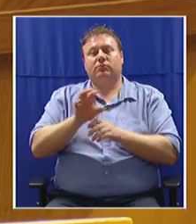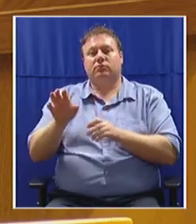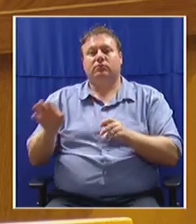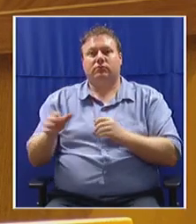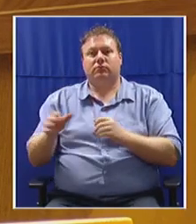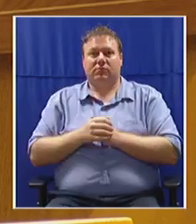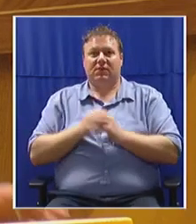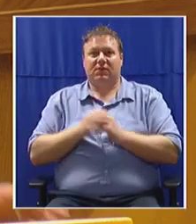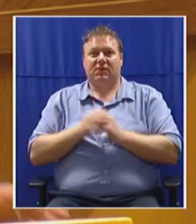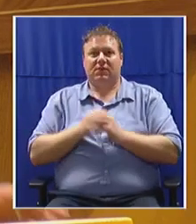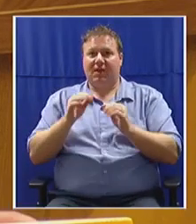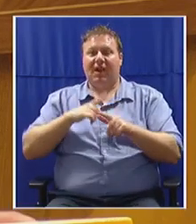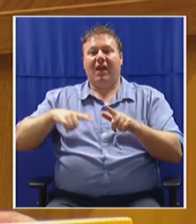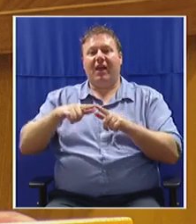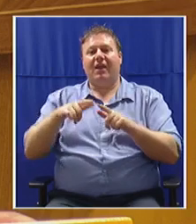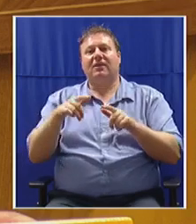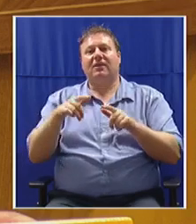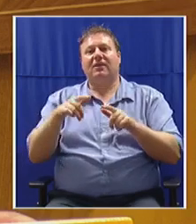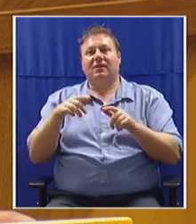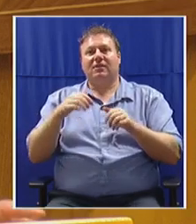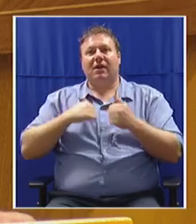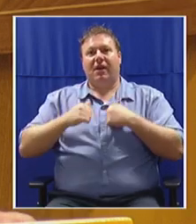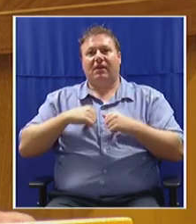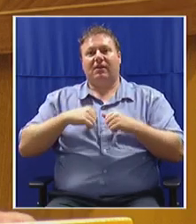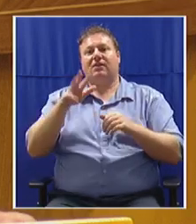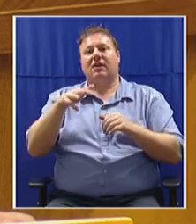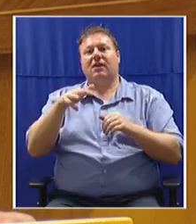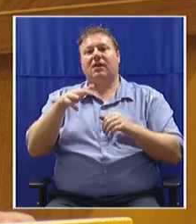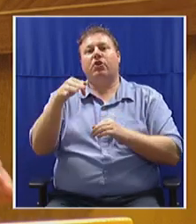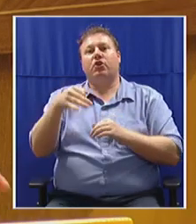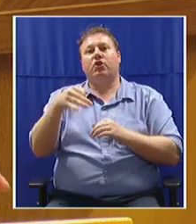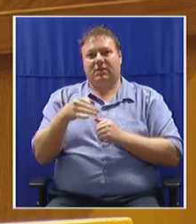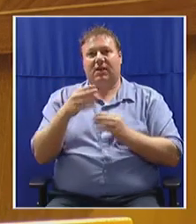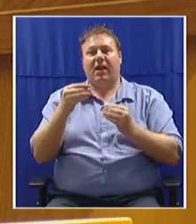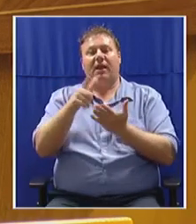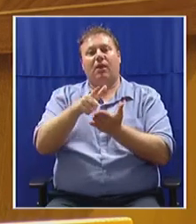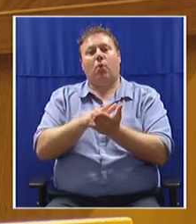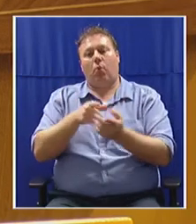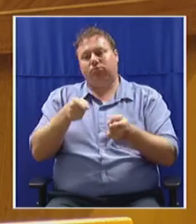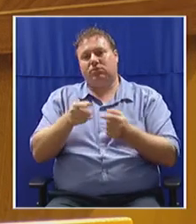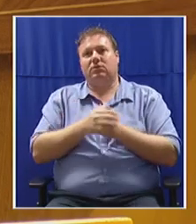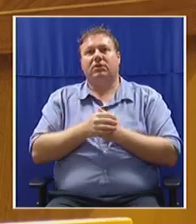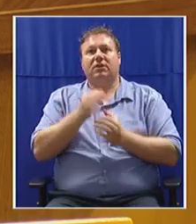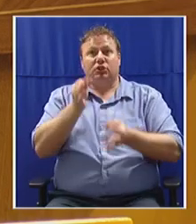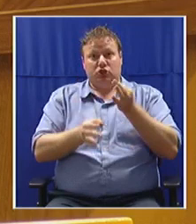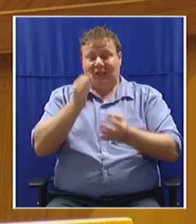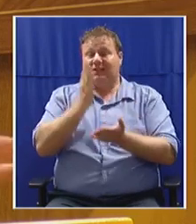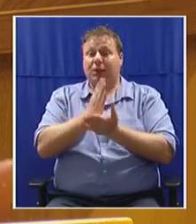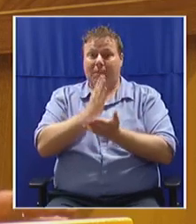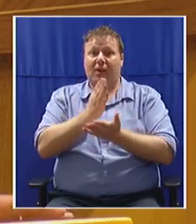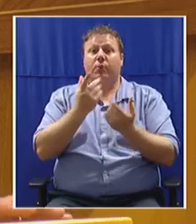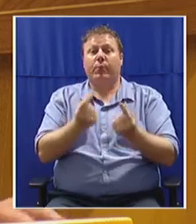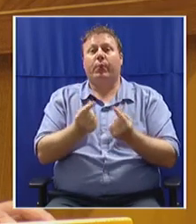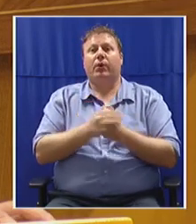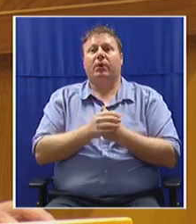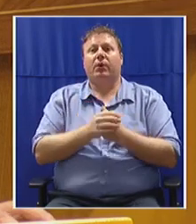particularly following the Land Act of 1913 and subsequent legislation. And while we believe that justice must be done, we also